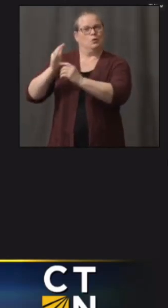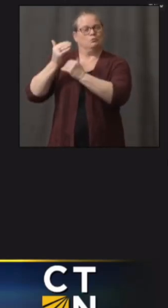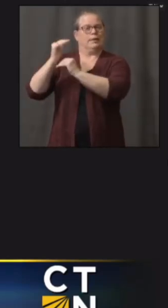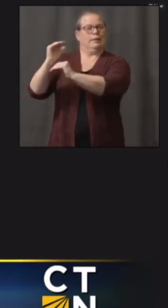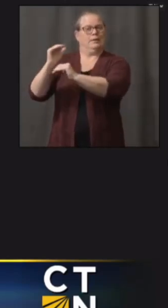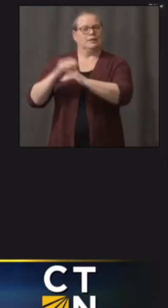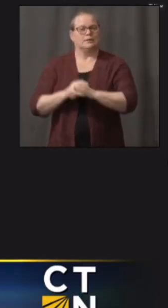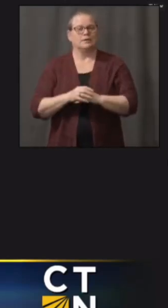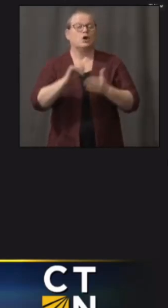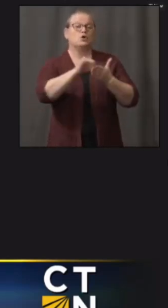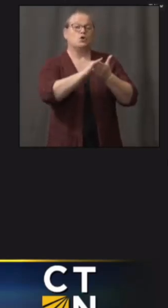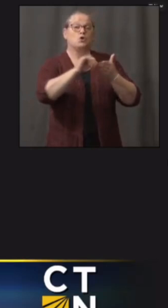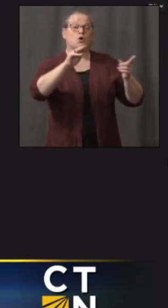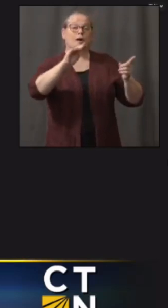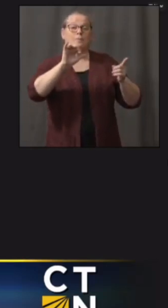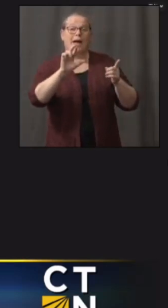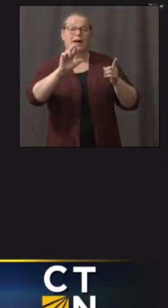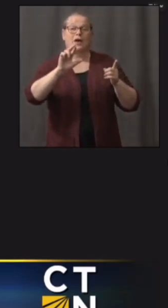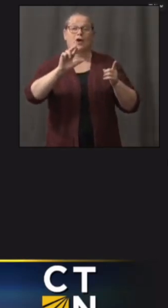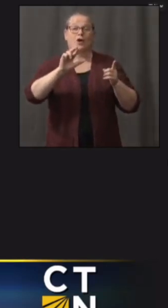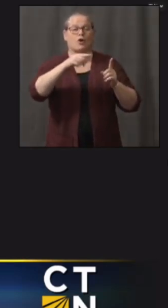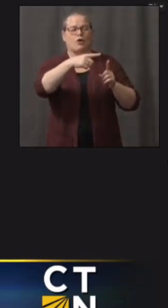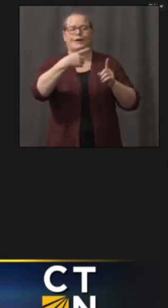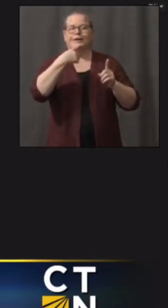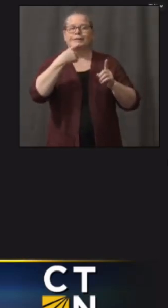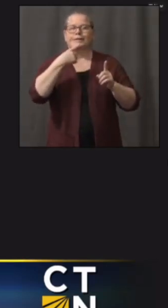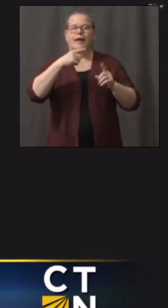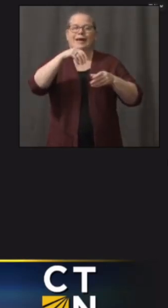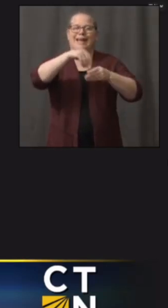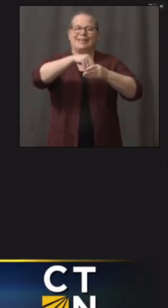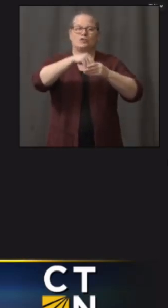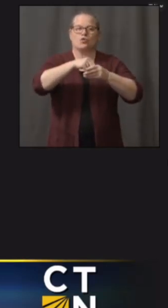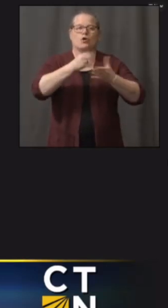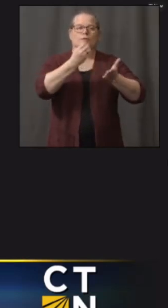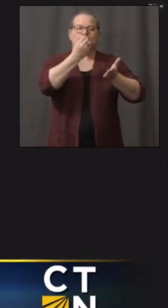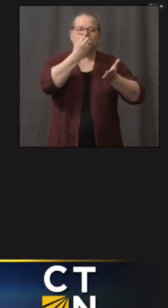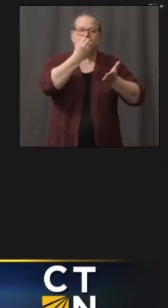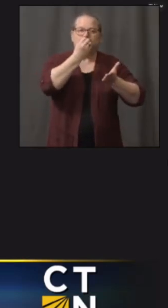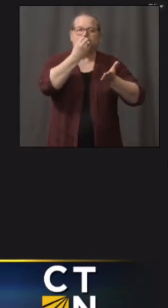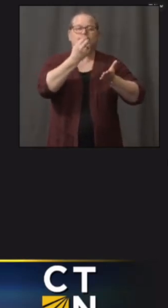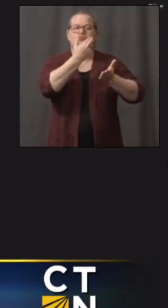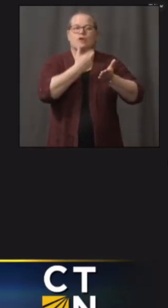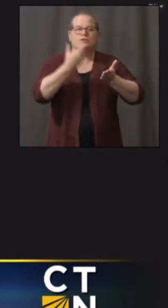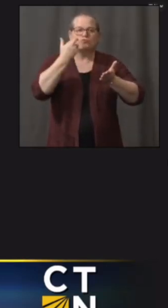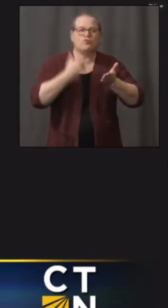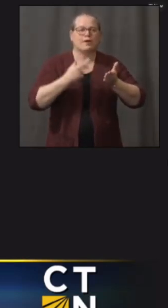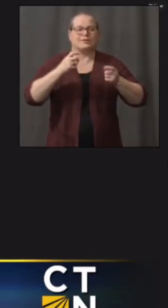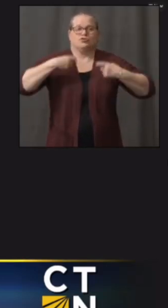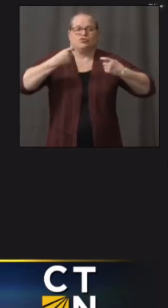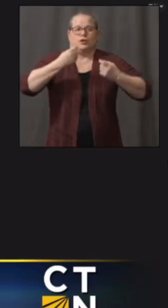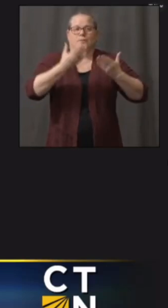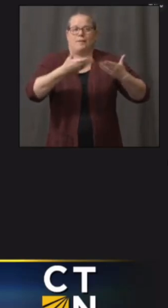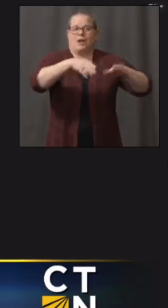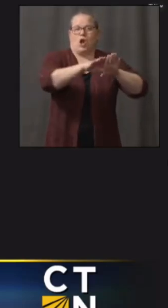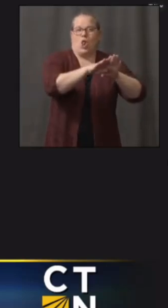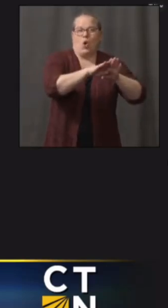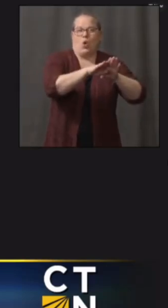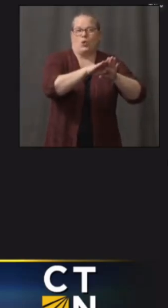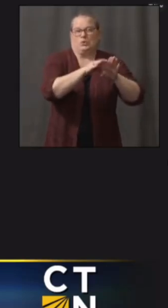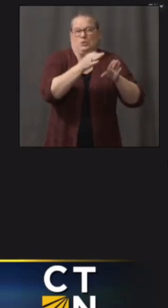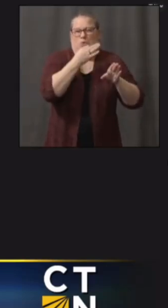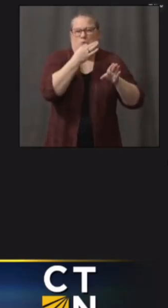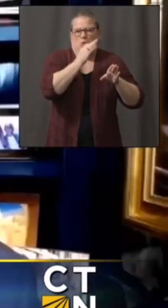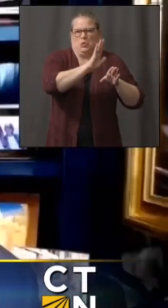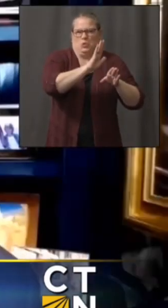says indoor dining and gyms could close within weeks. What is your possible timeline for further restrictions?